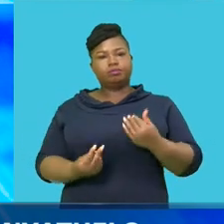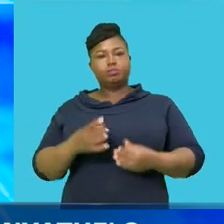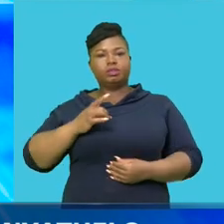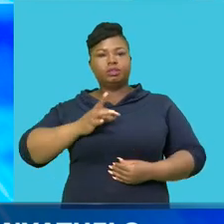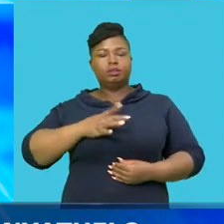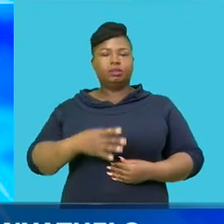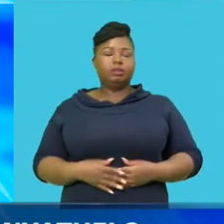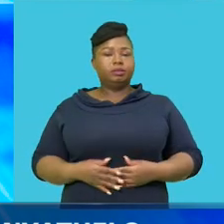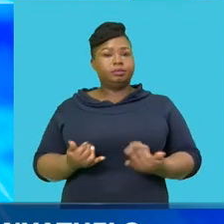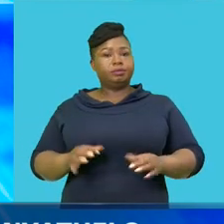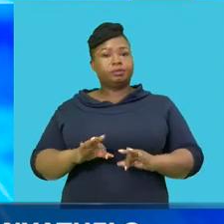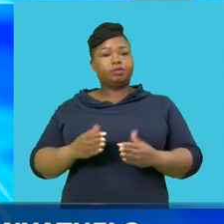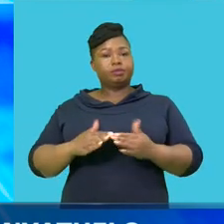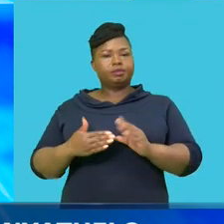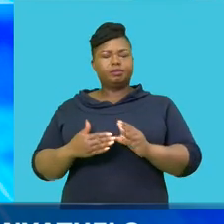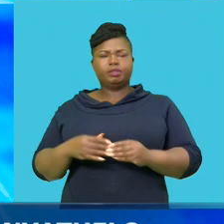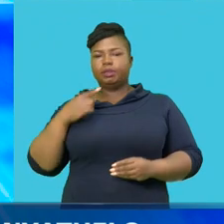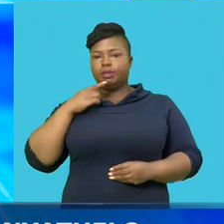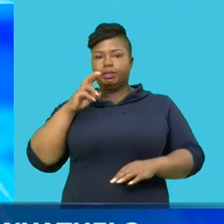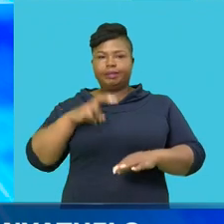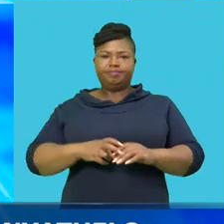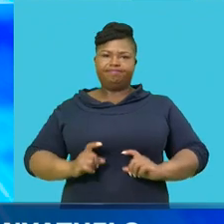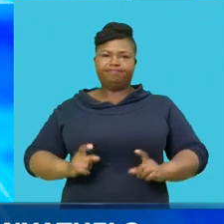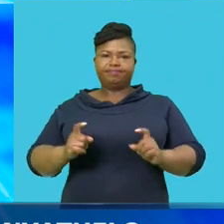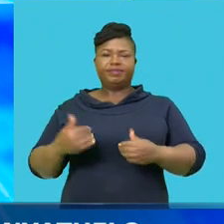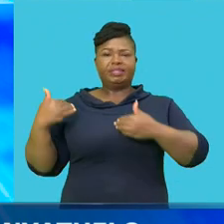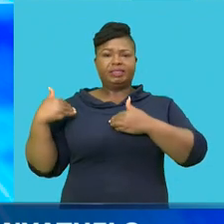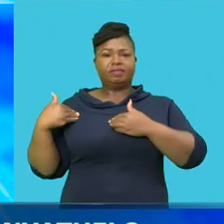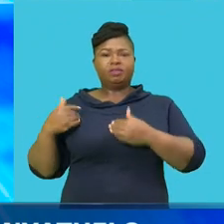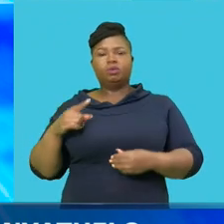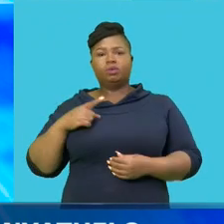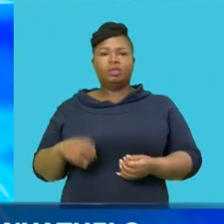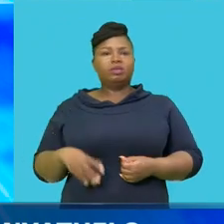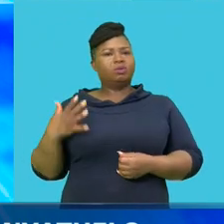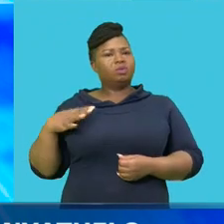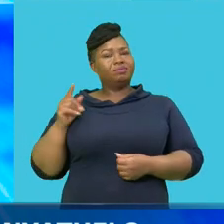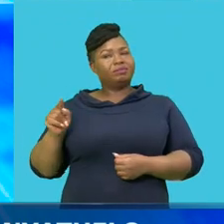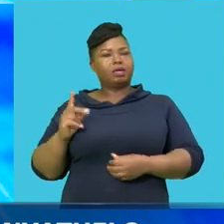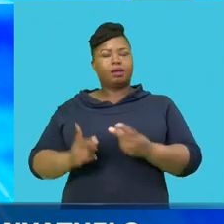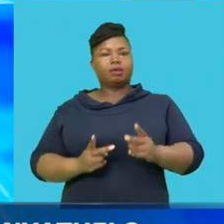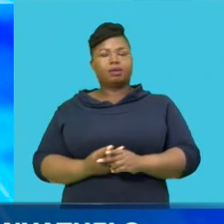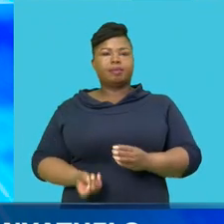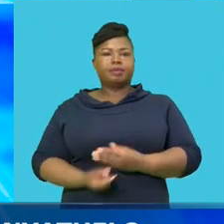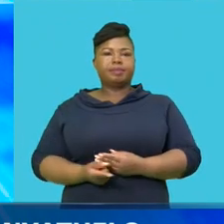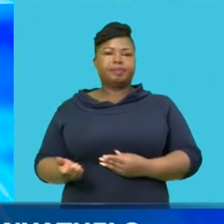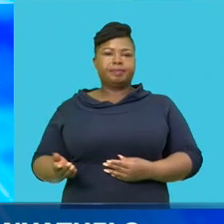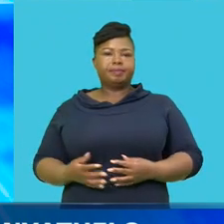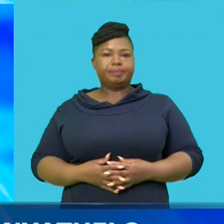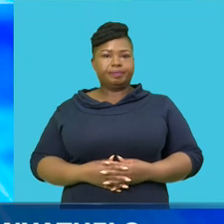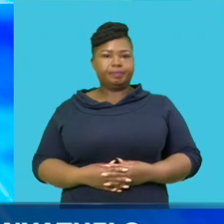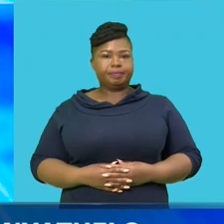ngomgqibelo. Uluntu ngoku lucela ungenelelo olukhawulezileyo lokhuseleko ukunqanda ukuphinda kwenzeke isiganeko esifana nesi.